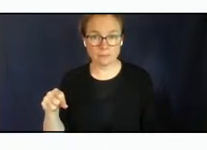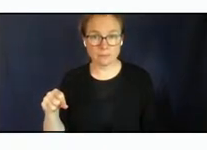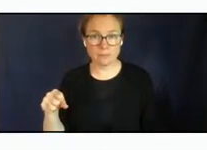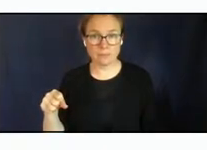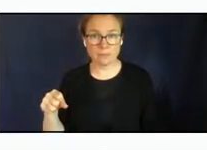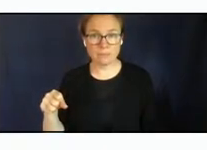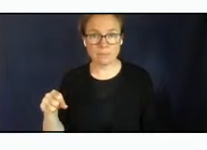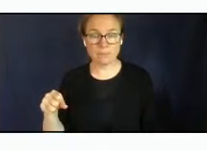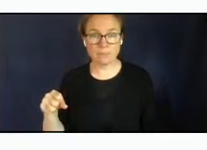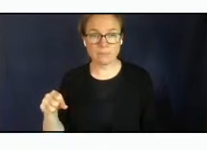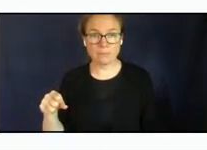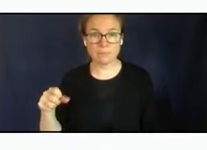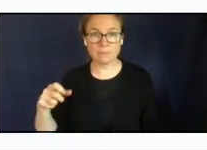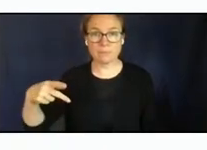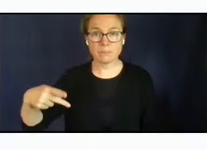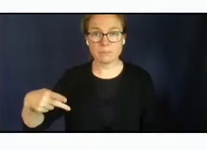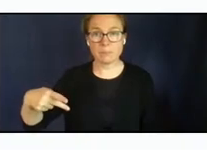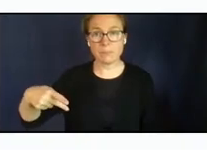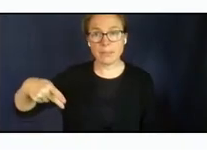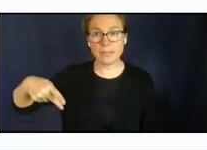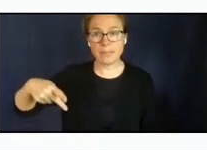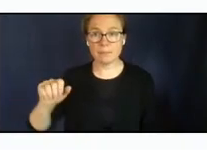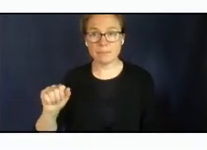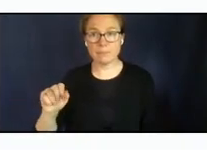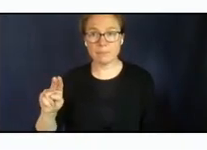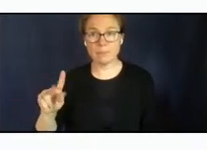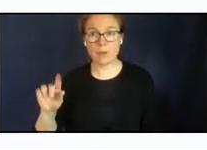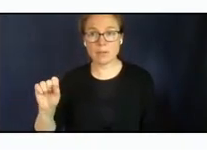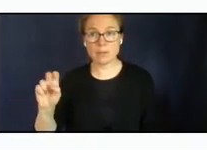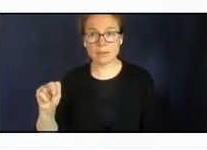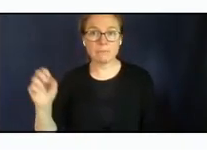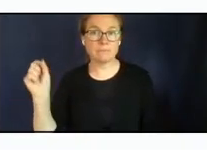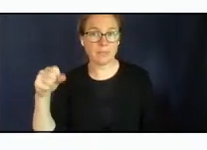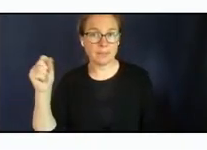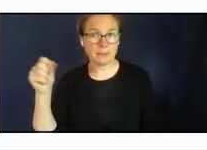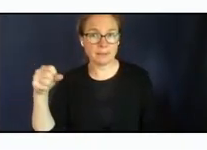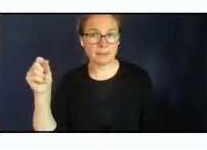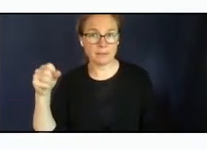Director Paulson with the P. Aye.